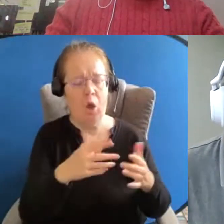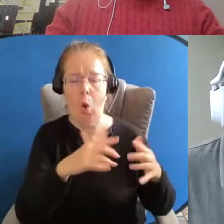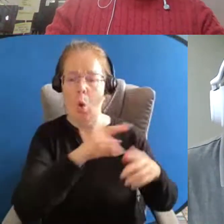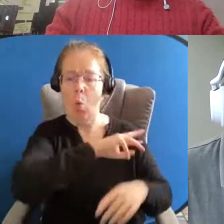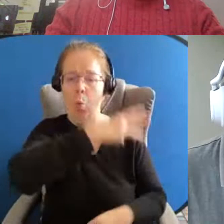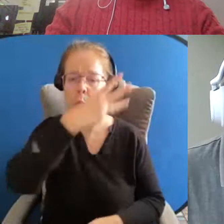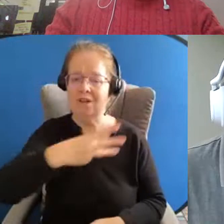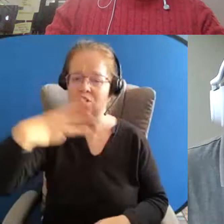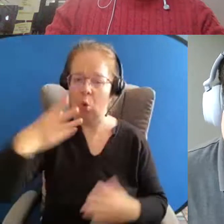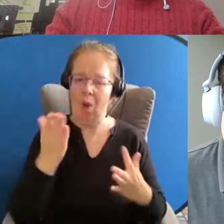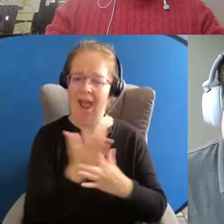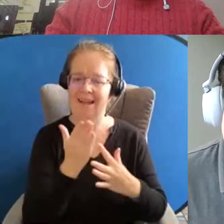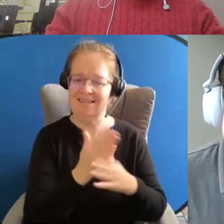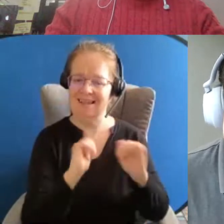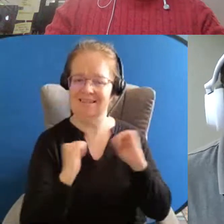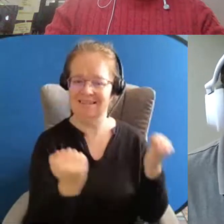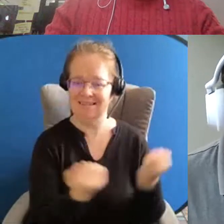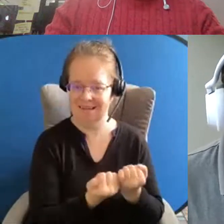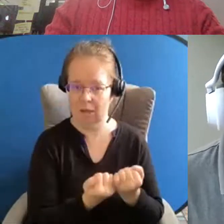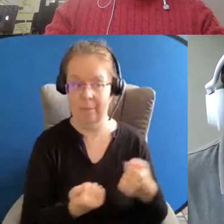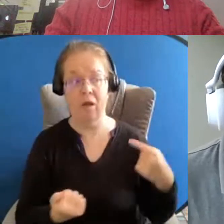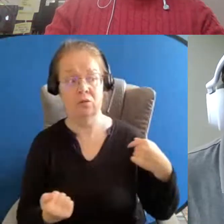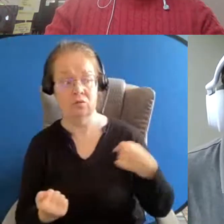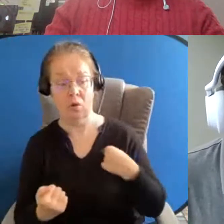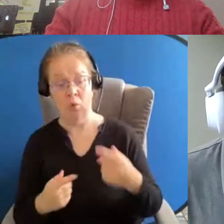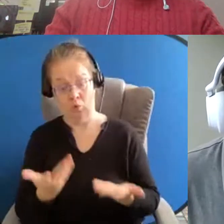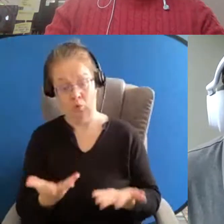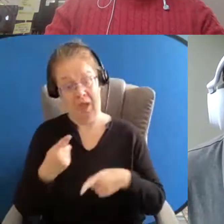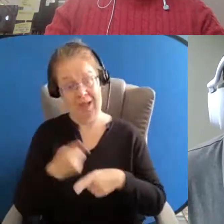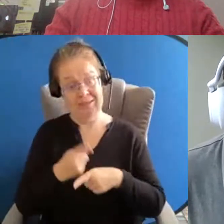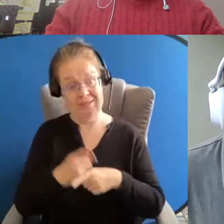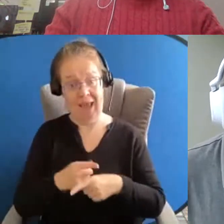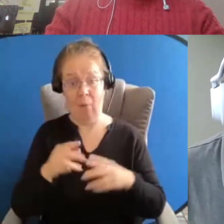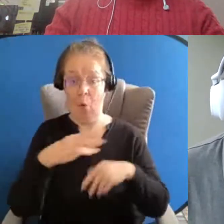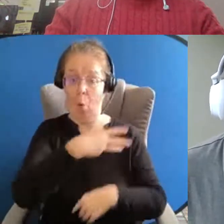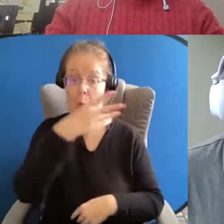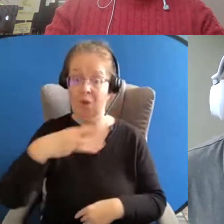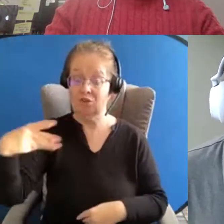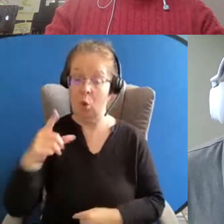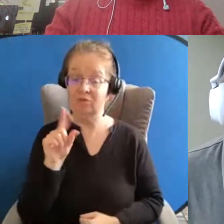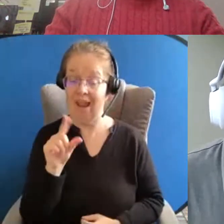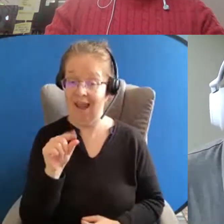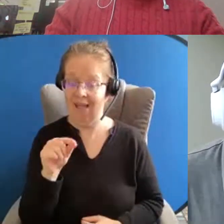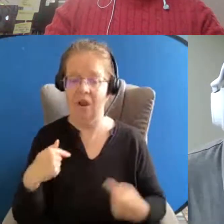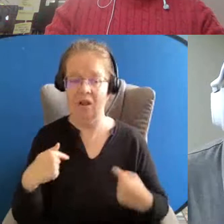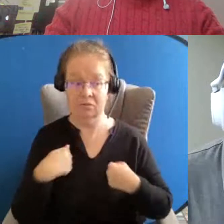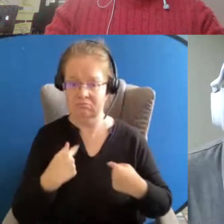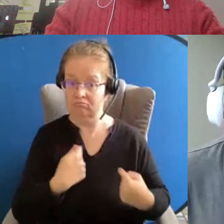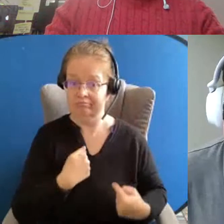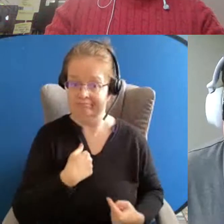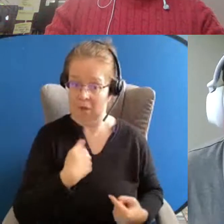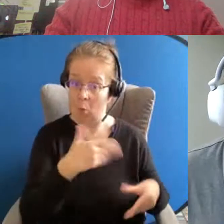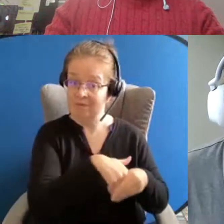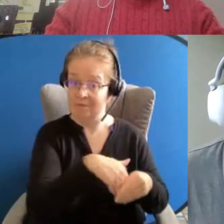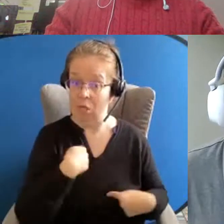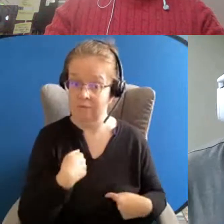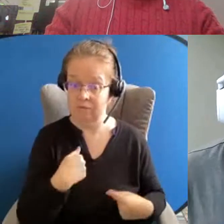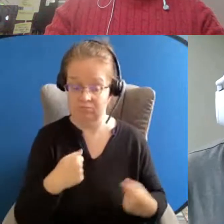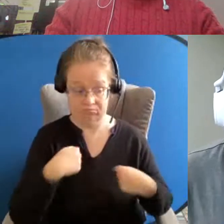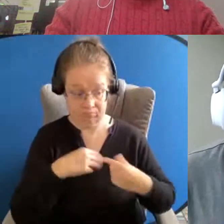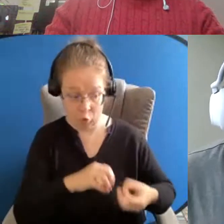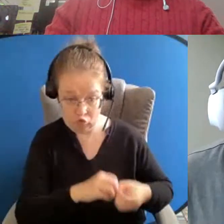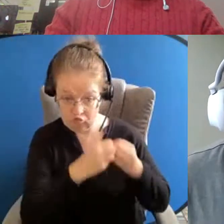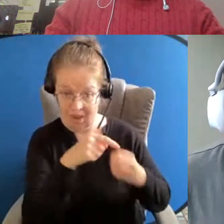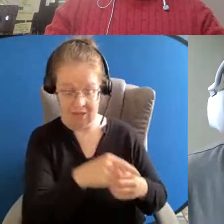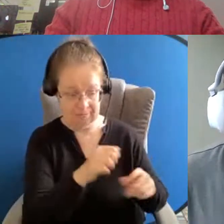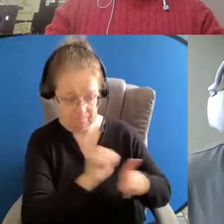team. And so many of the things that we're going to talk about today in Windows 11, I was directly involved with and helping create them